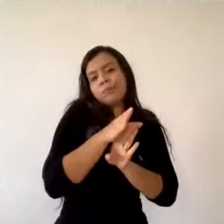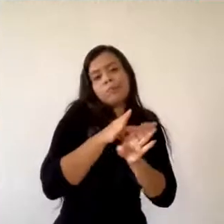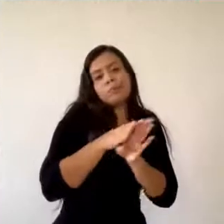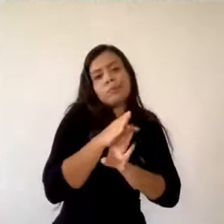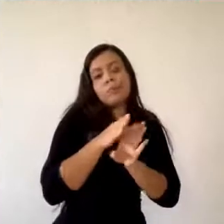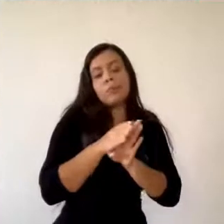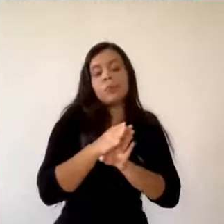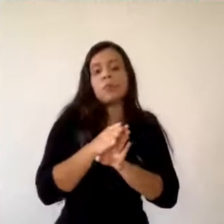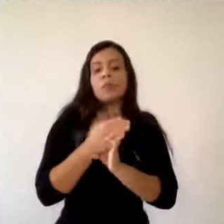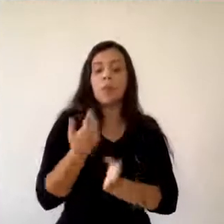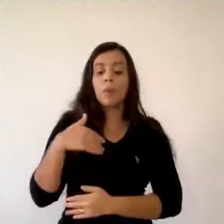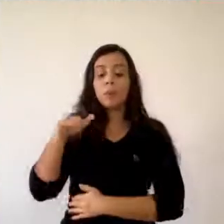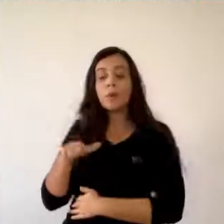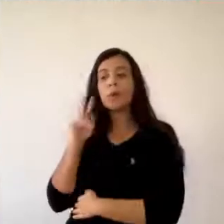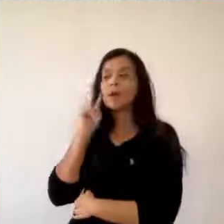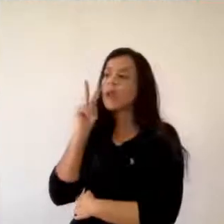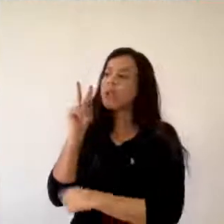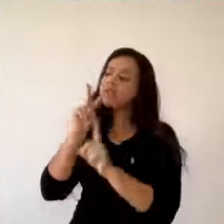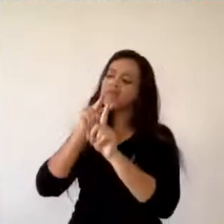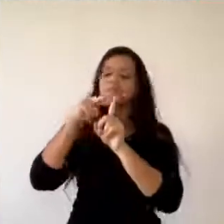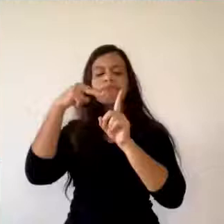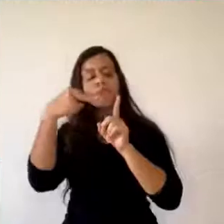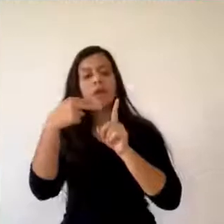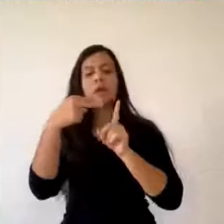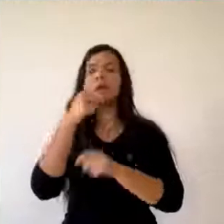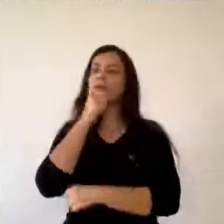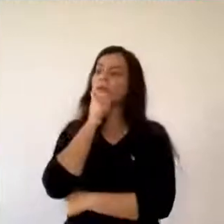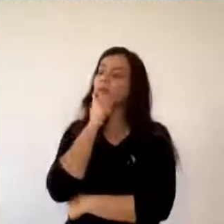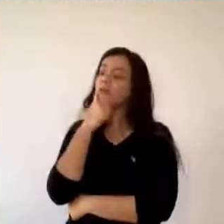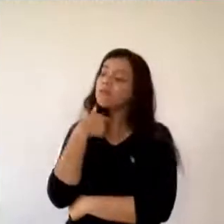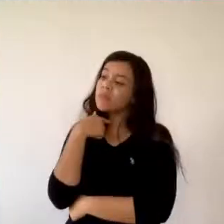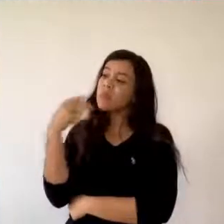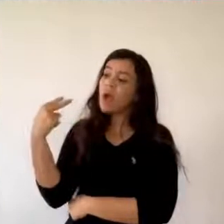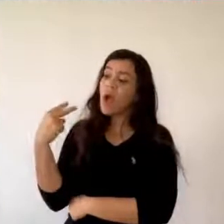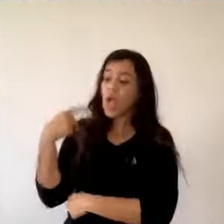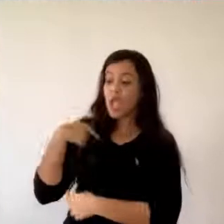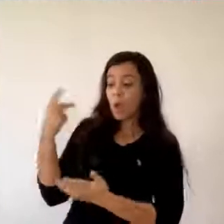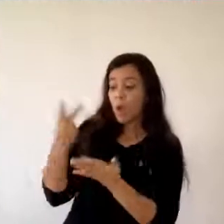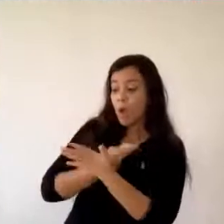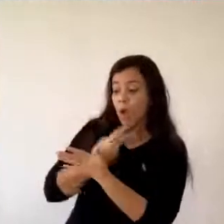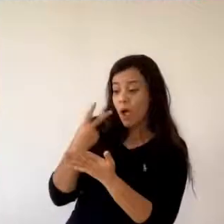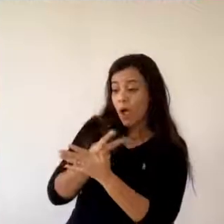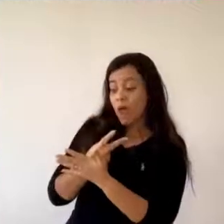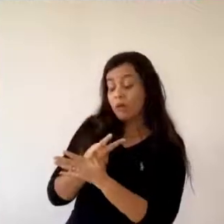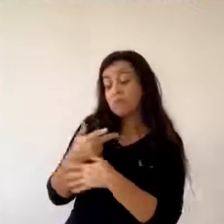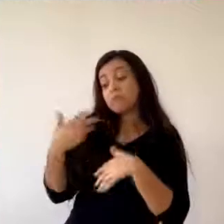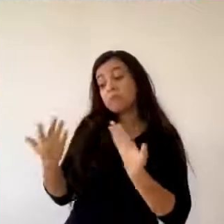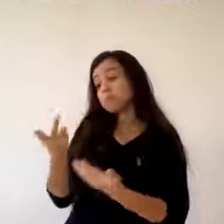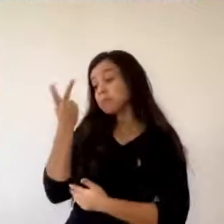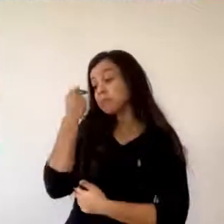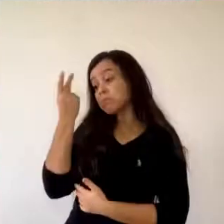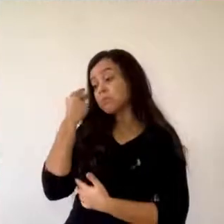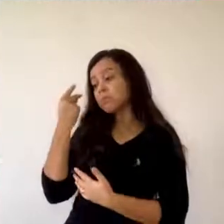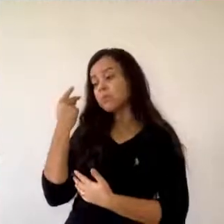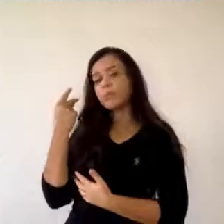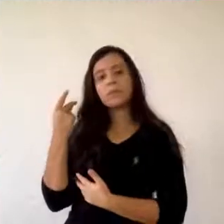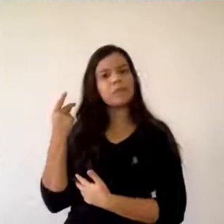that looks at that expectation, he needs to survive and be